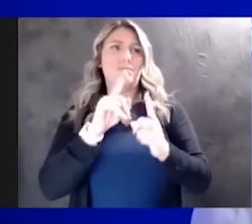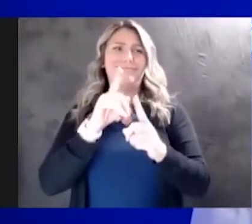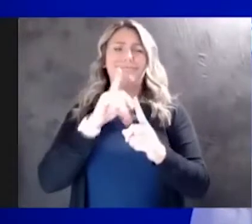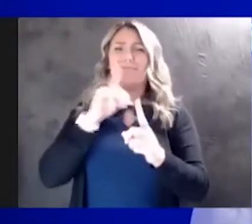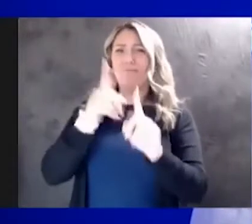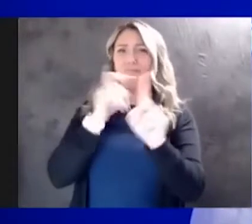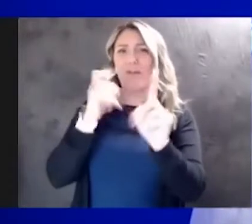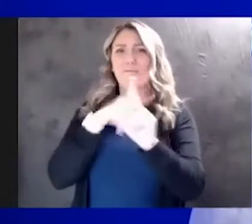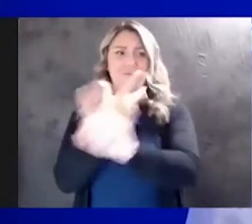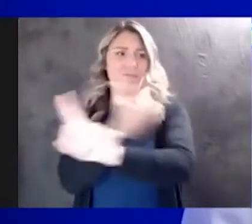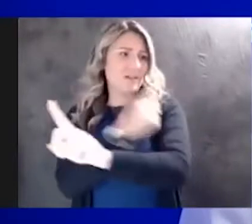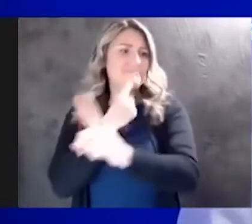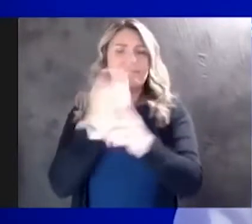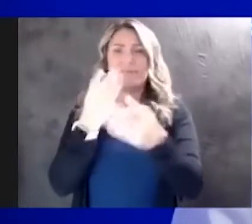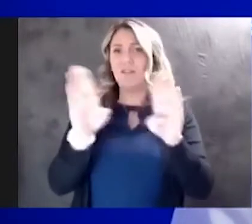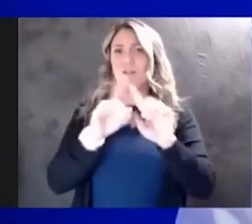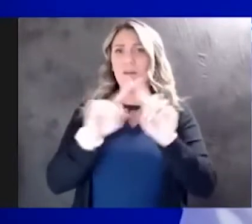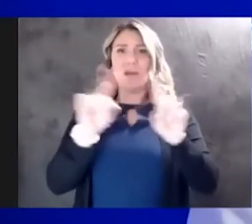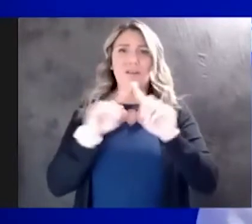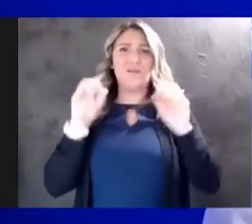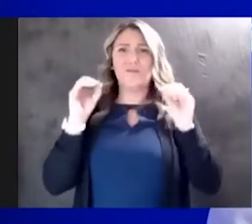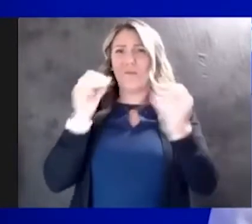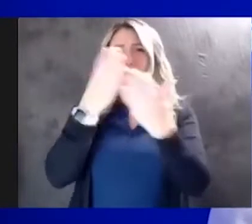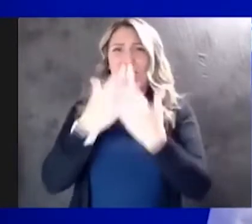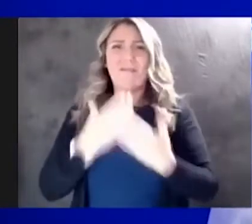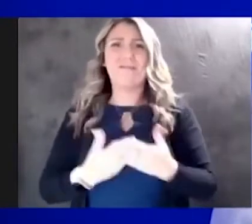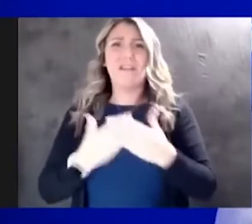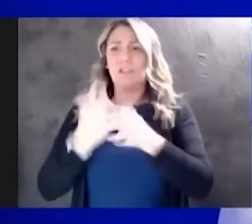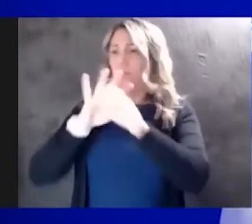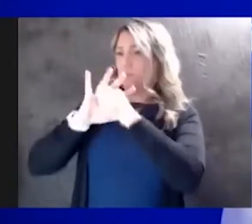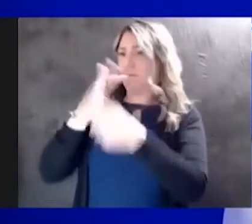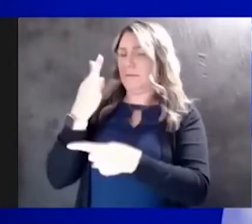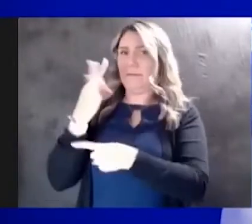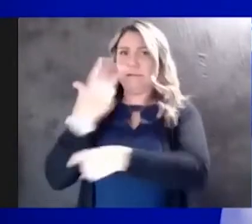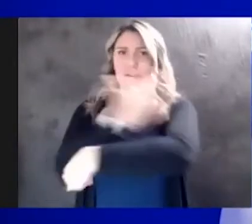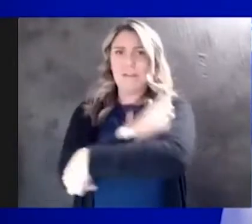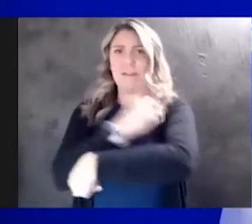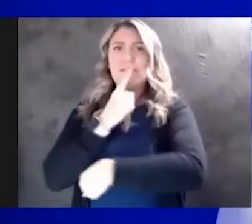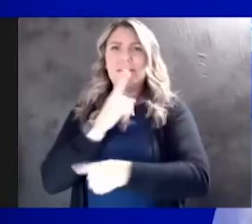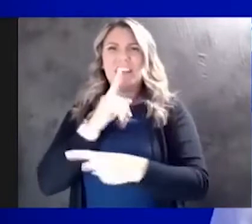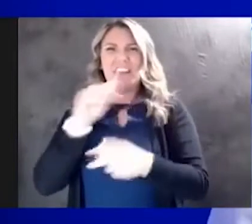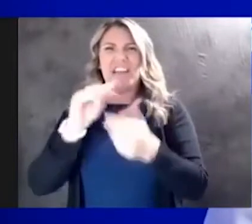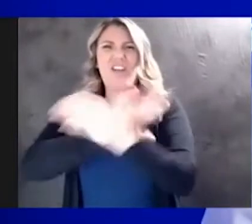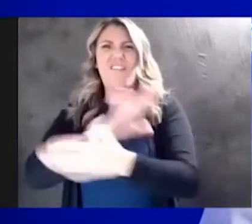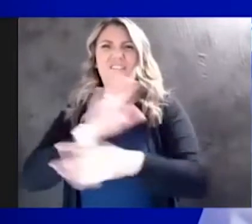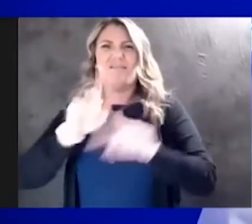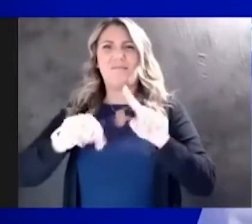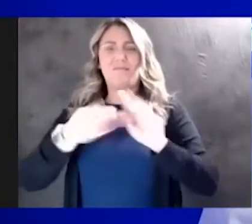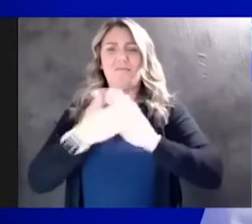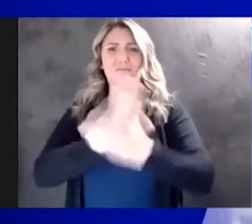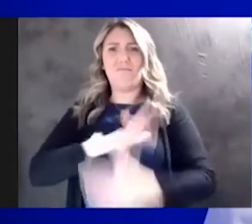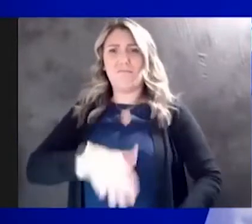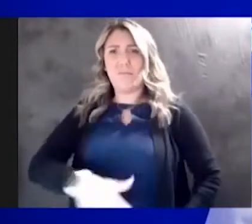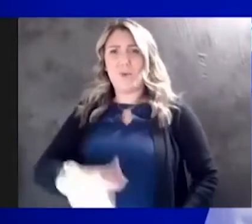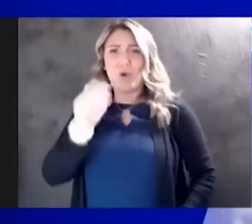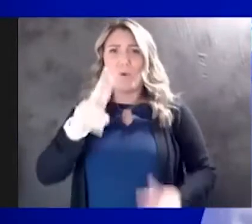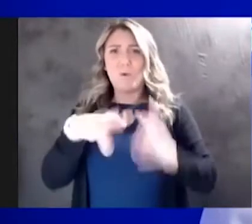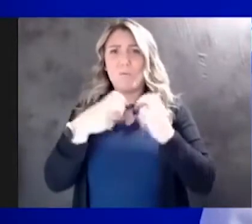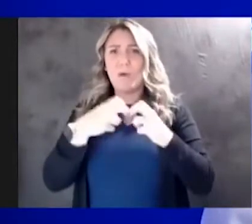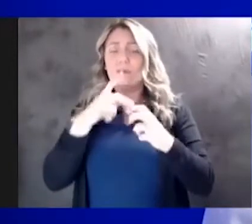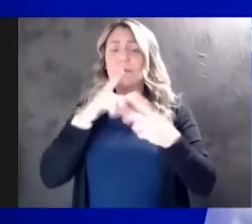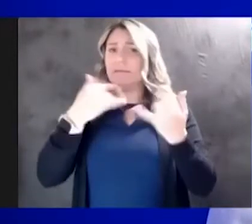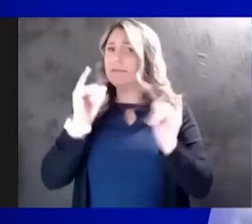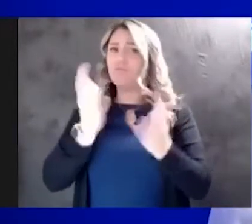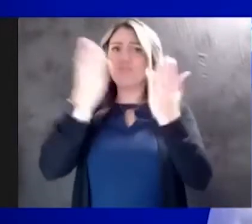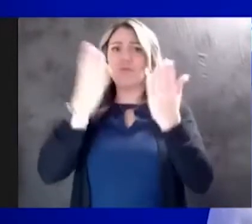evidence right now that the COVID vaccines cause infertility or problems with that. It is still recommended by all of